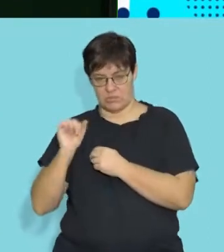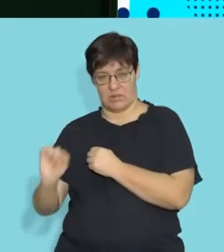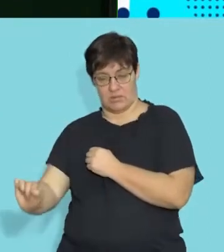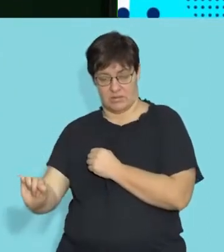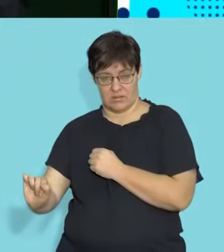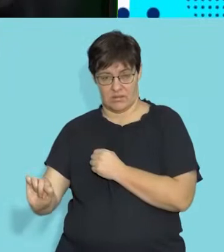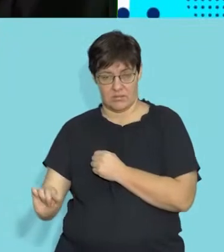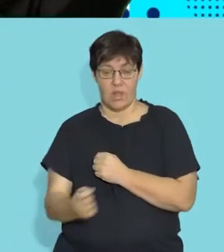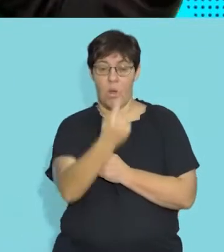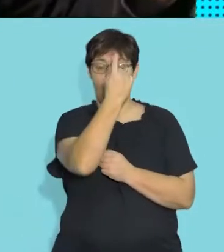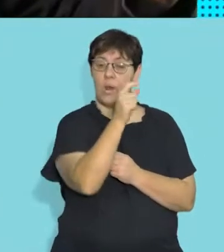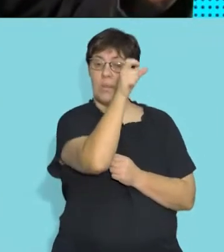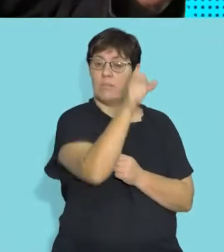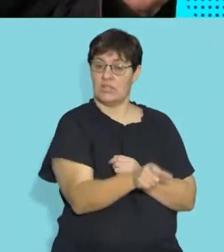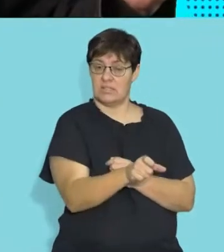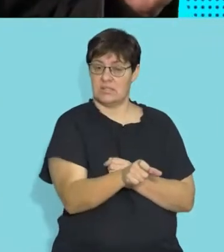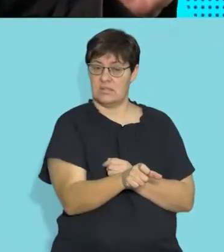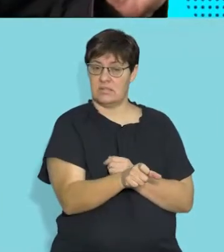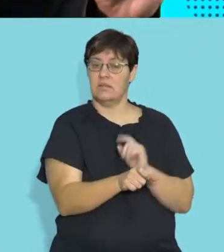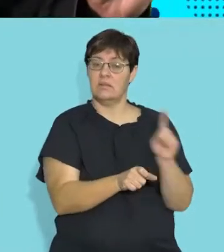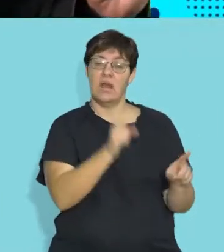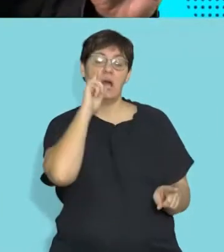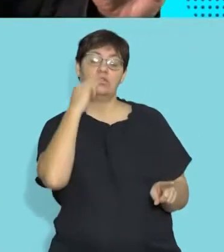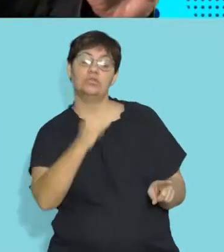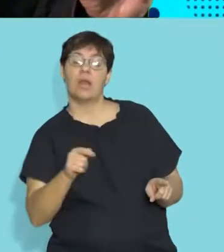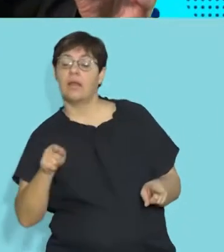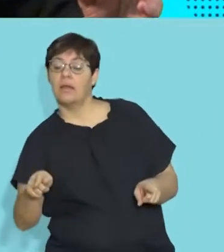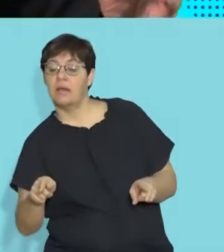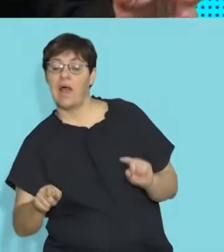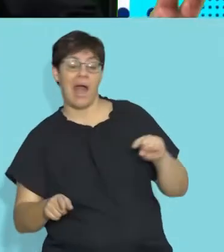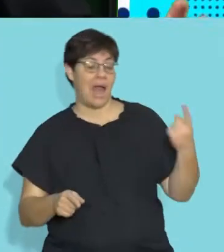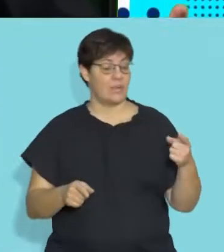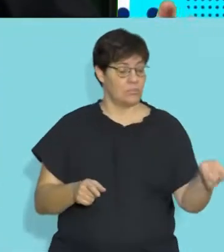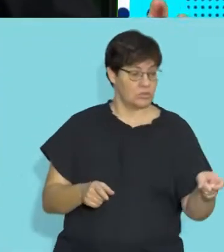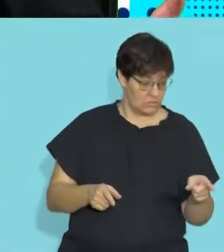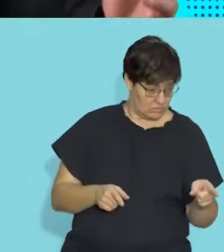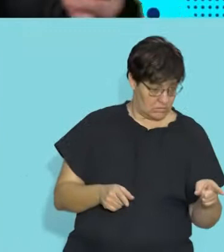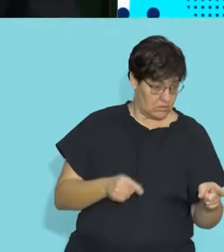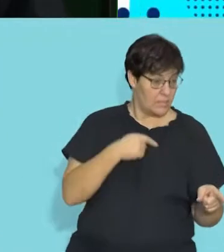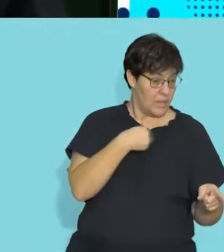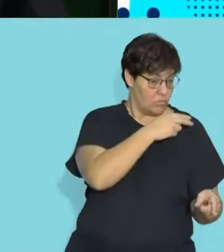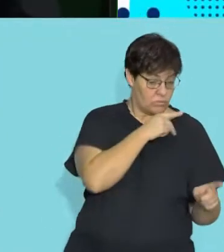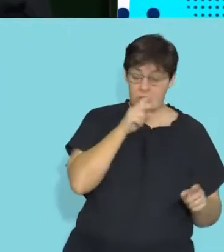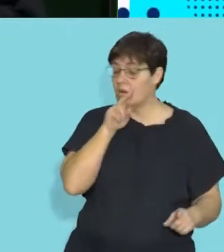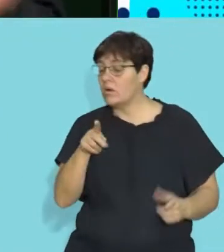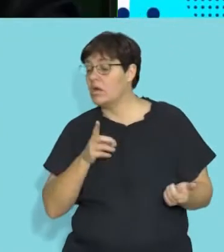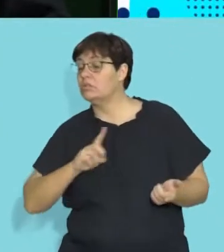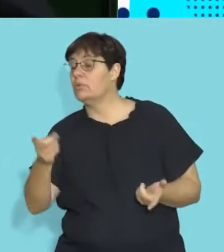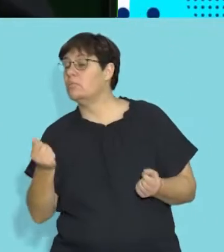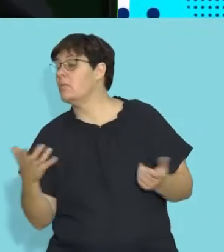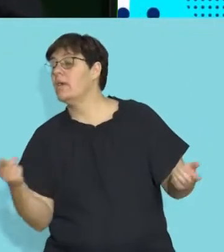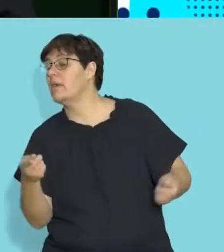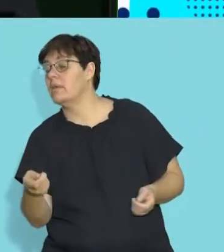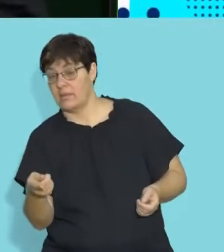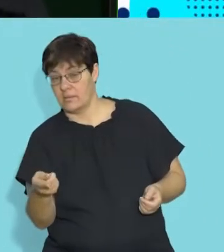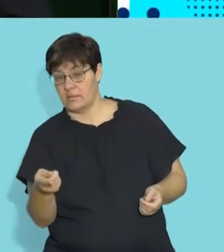that we mean one person serves as a check on another. In that way, you can clearly